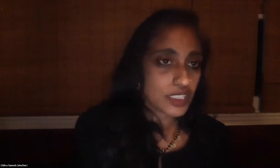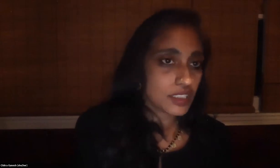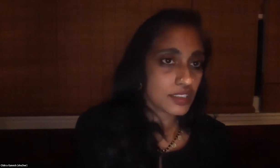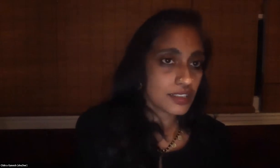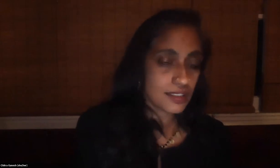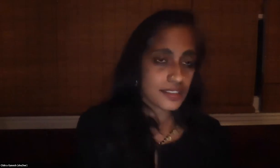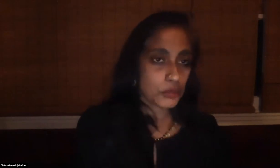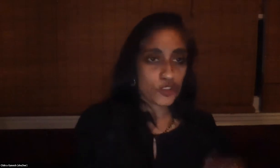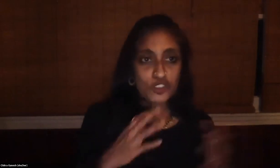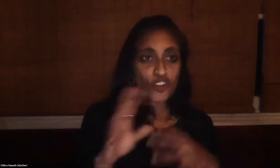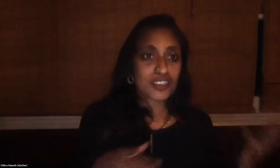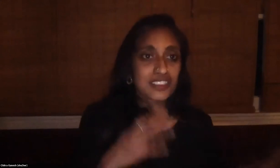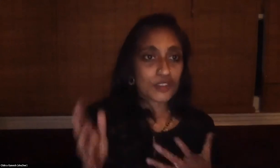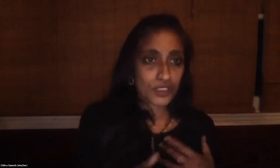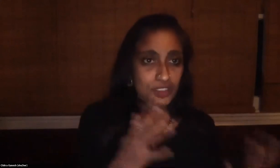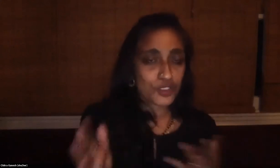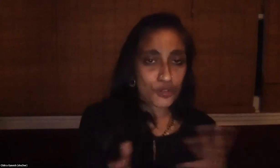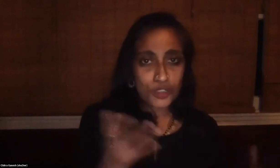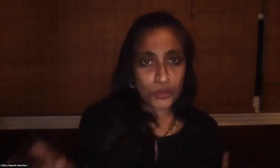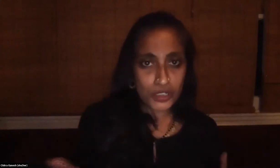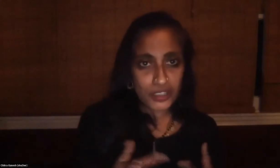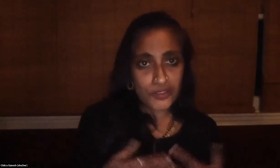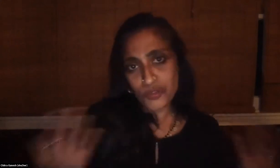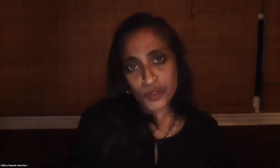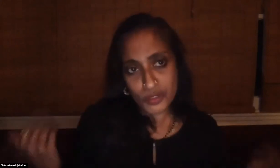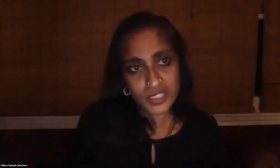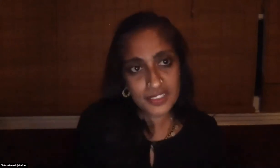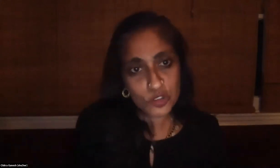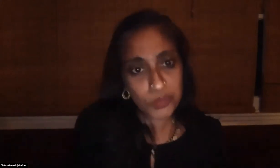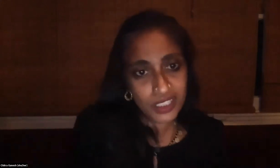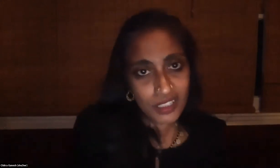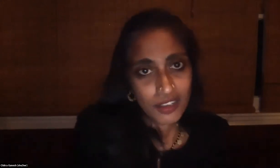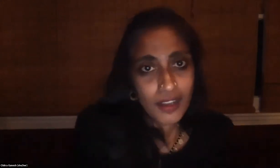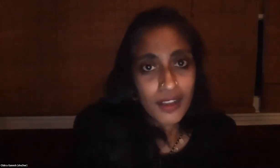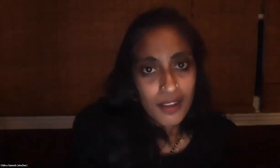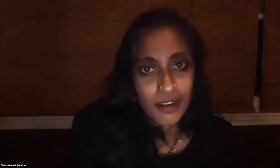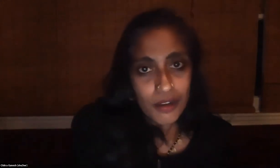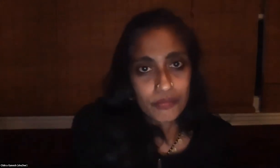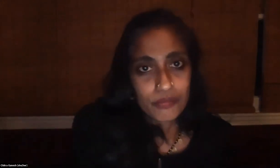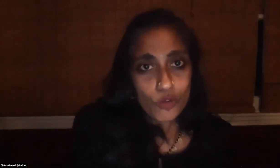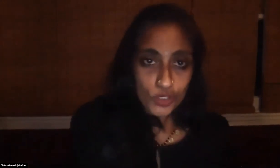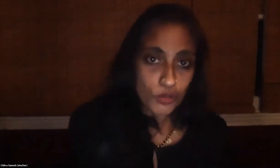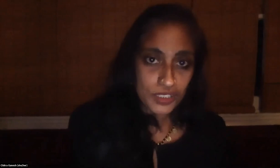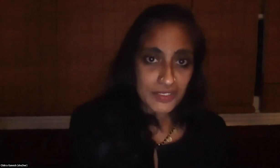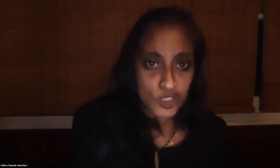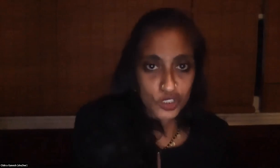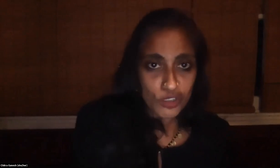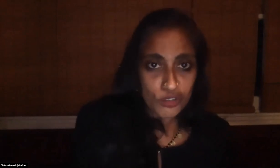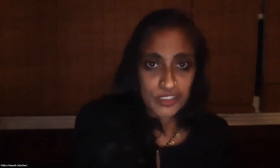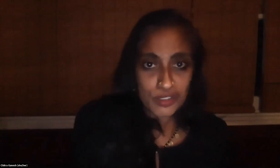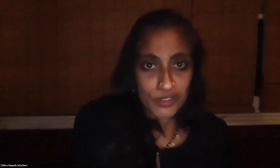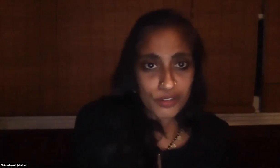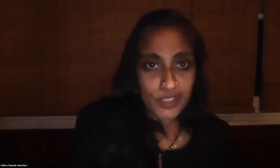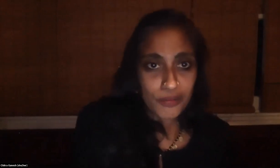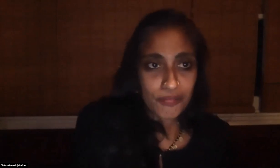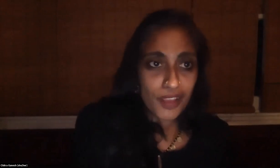see some of those artists or get to know their work even further on social media, um, over the course of the show.